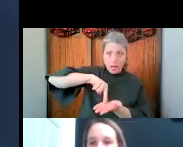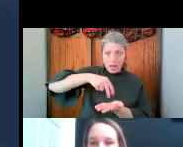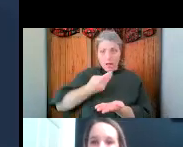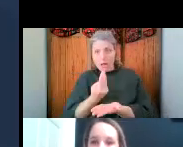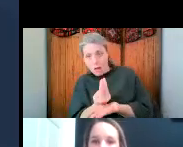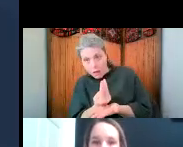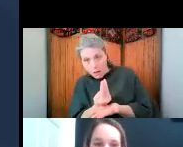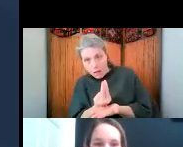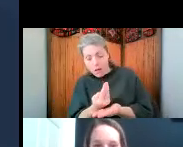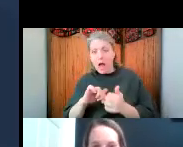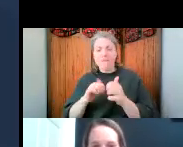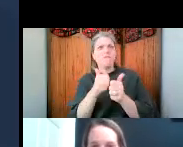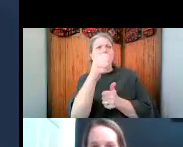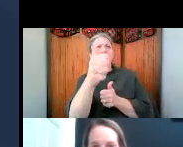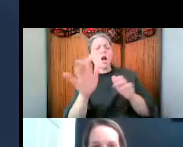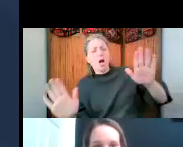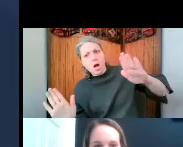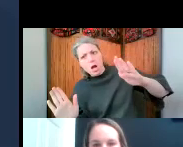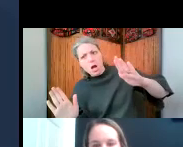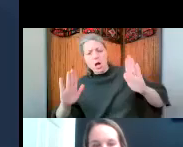how far we are away from upright.